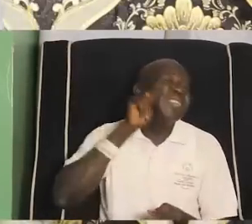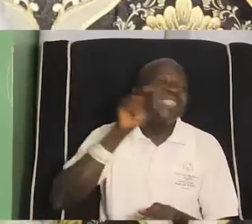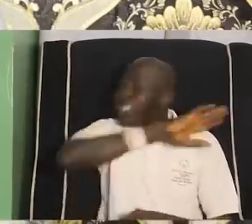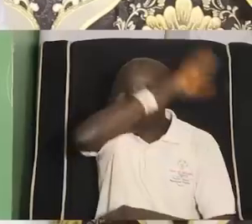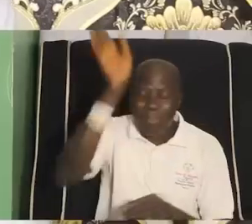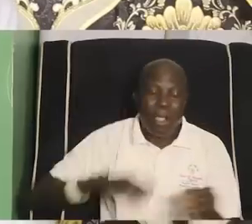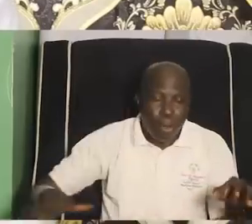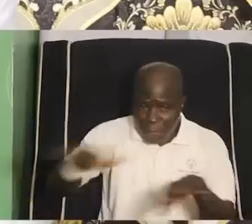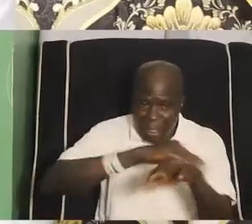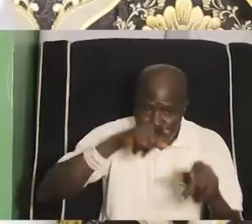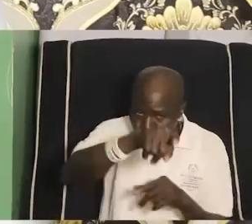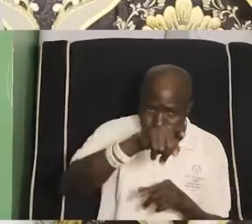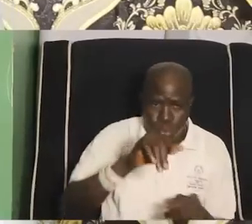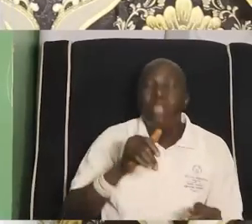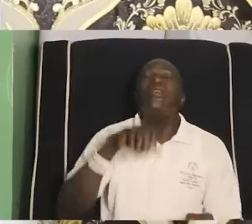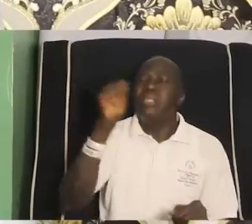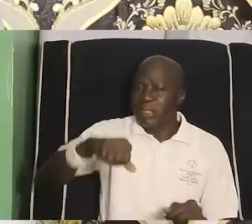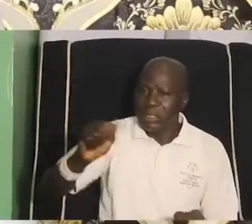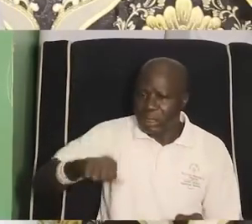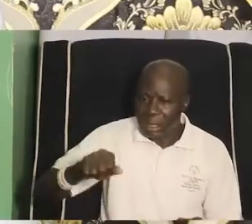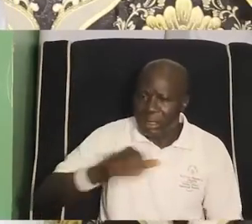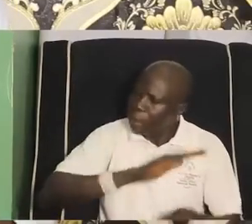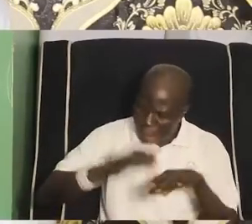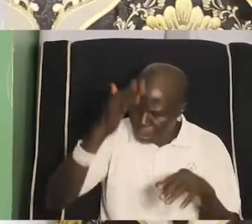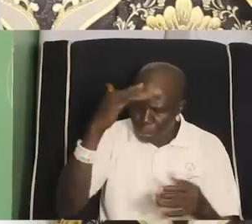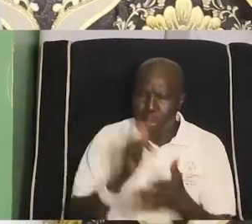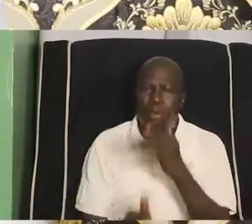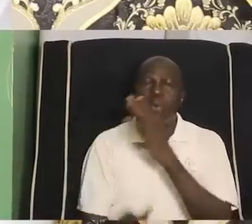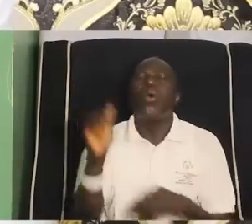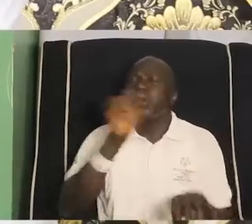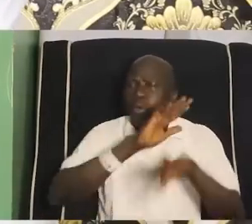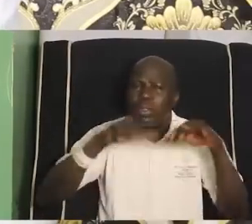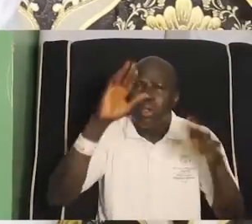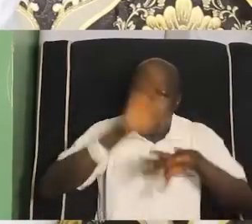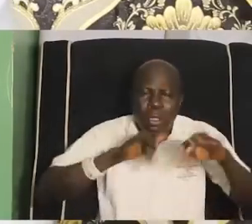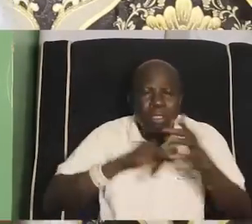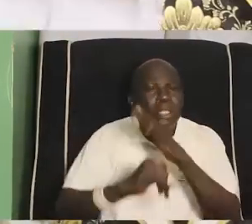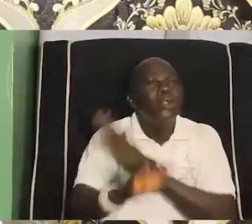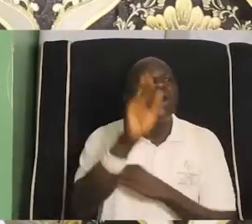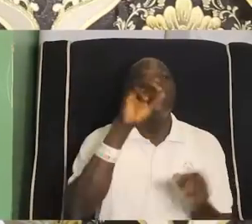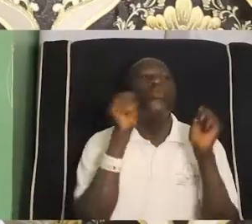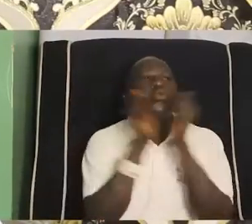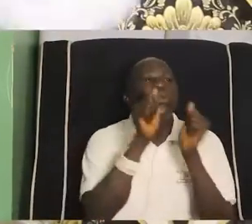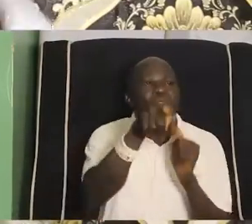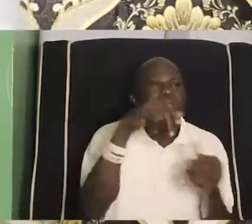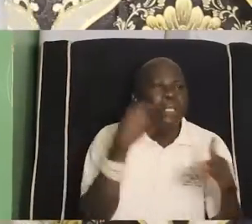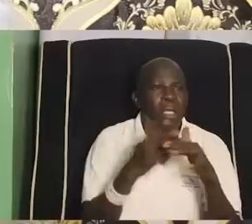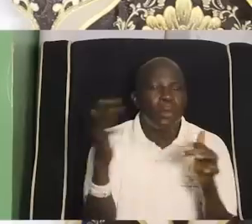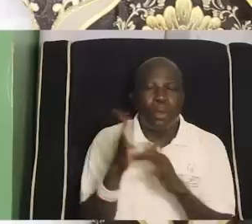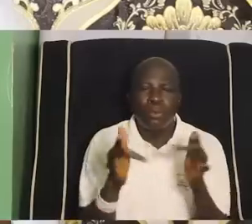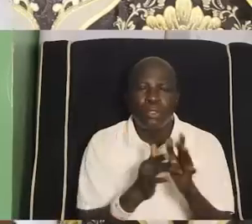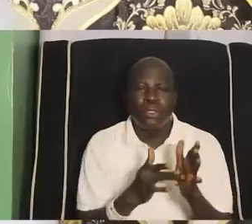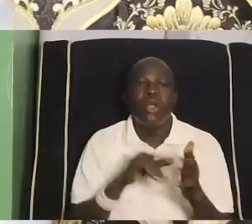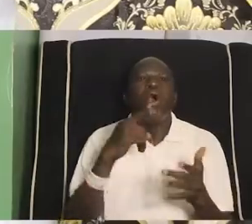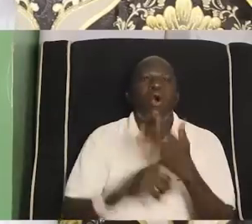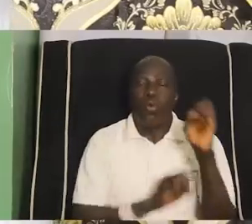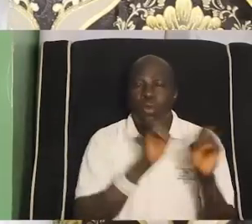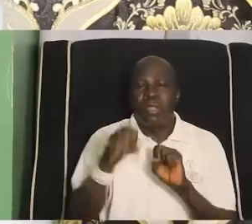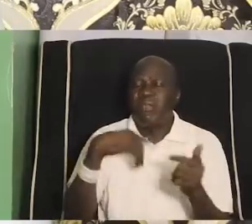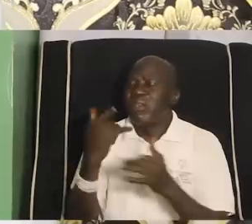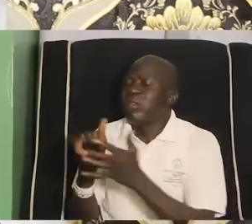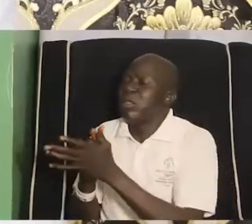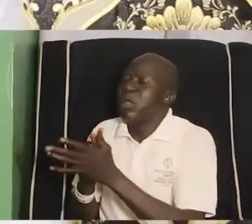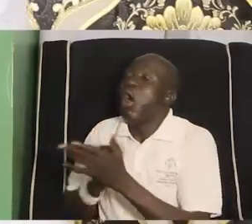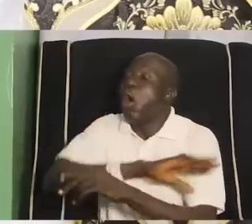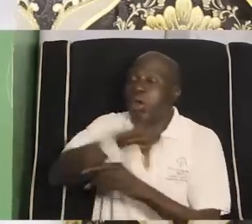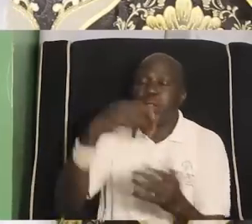Nation can never overcome. Yes. Then. Oh man, kan ta pe ni k'Olorun wa pelu eniyan. You don't know what they call God is. Ka deye mandaya. In the name of Jesus. Gbogbo awon ti so pe o ni